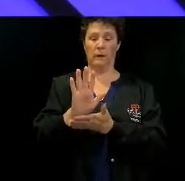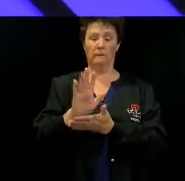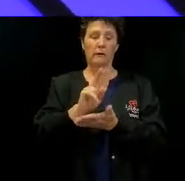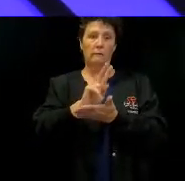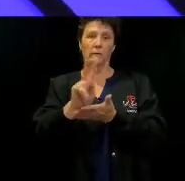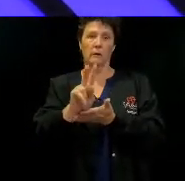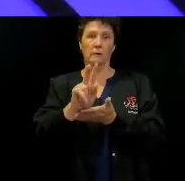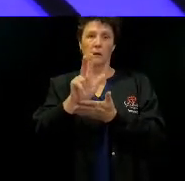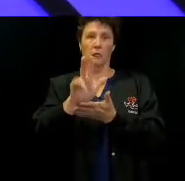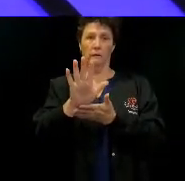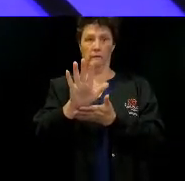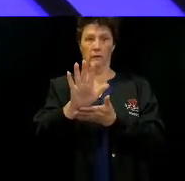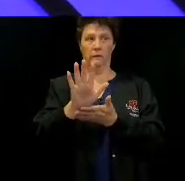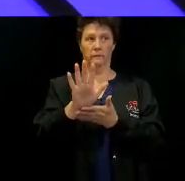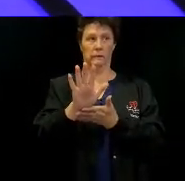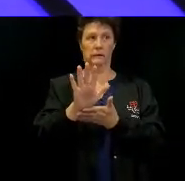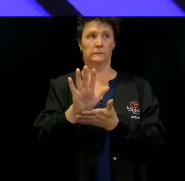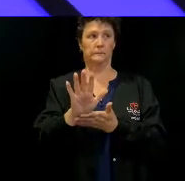5. Look here.